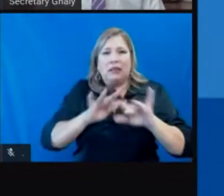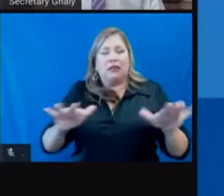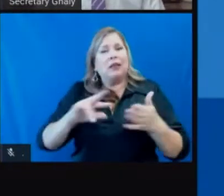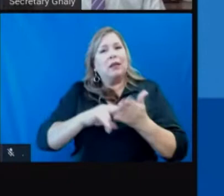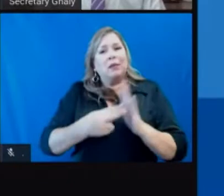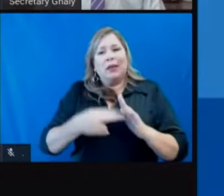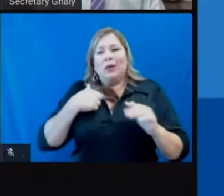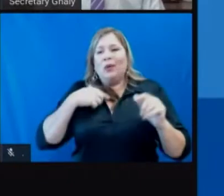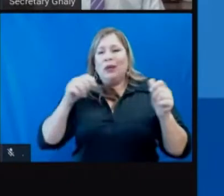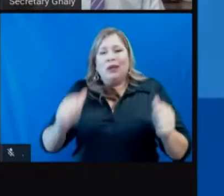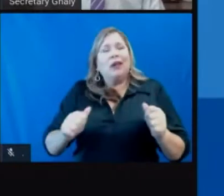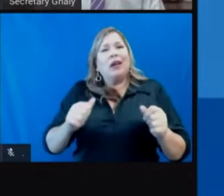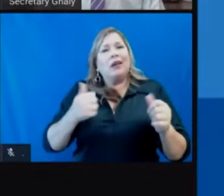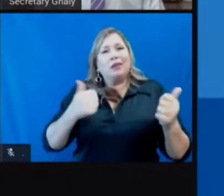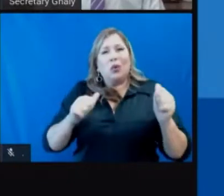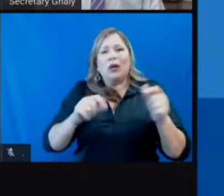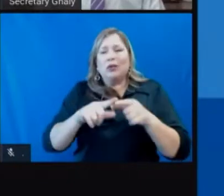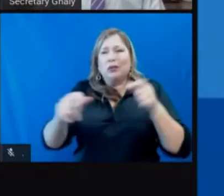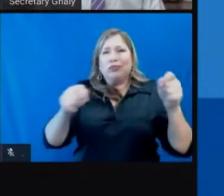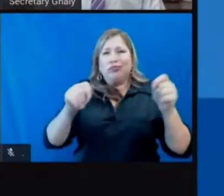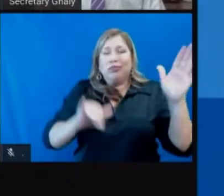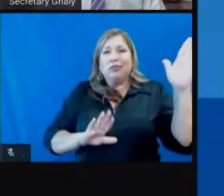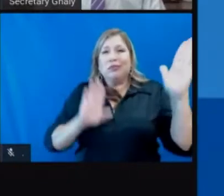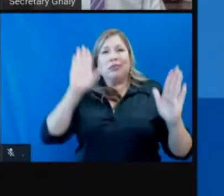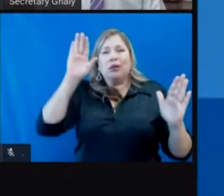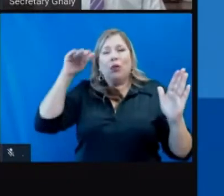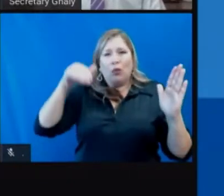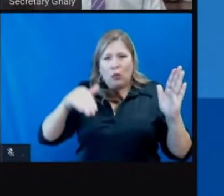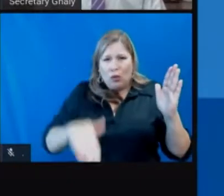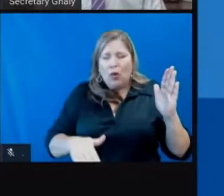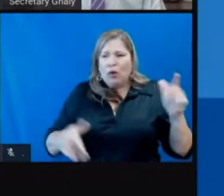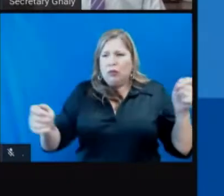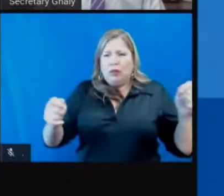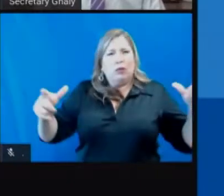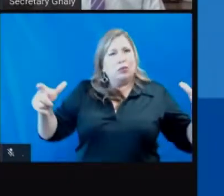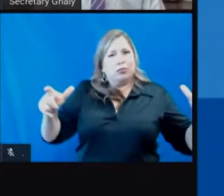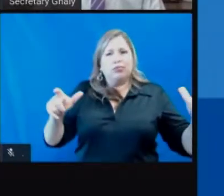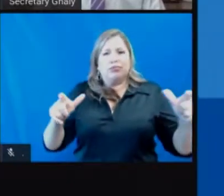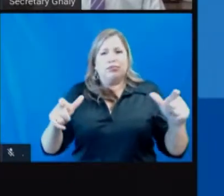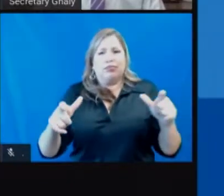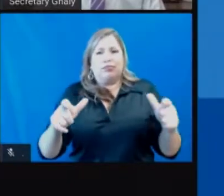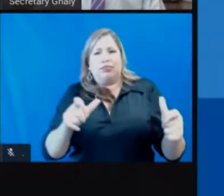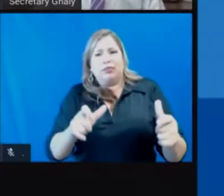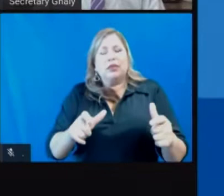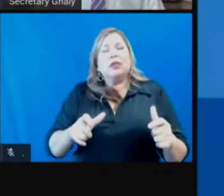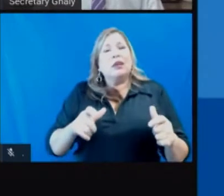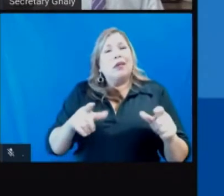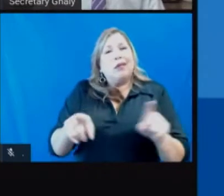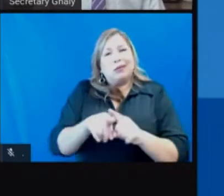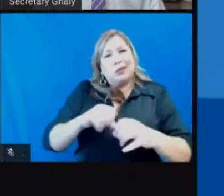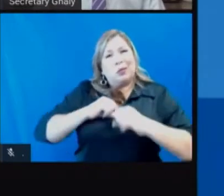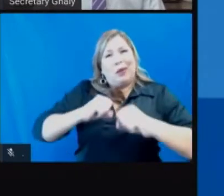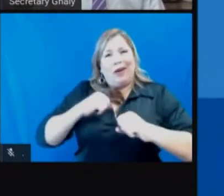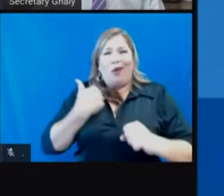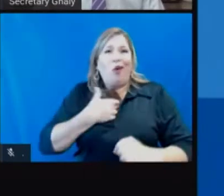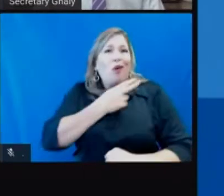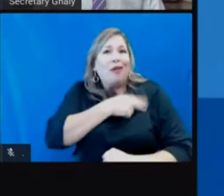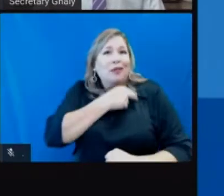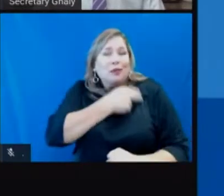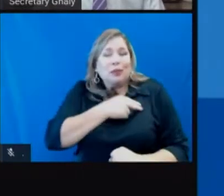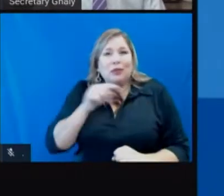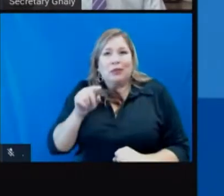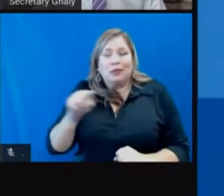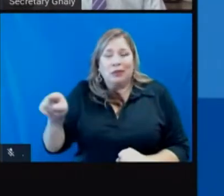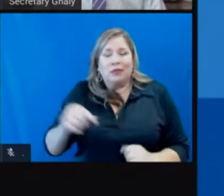hospital capacity, although we did a tremendous job preparing and have those resources in place, some have been